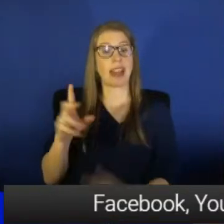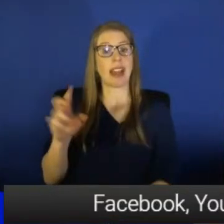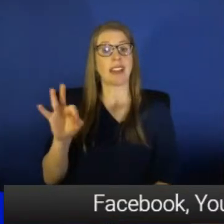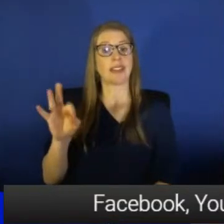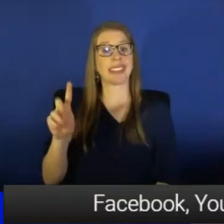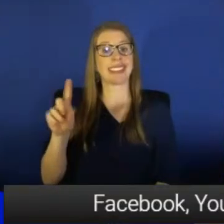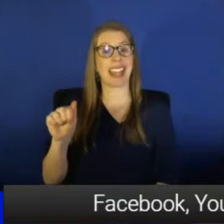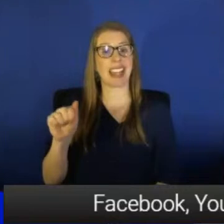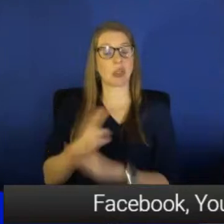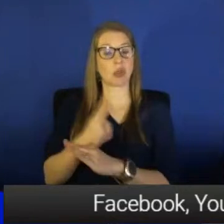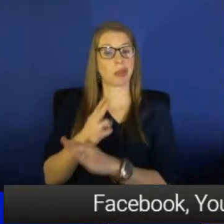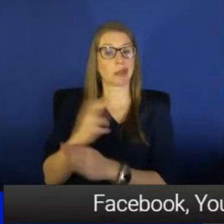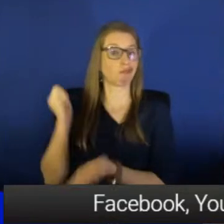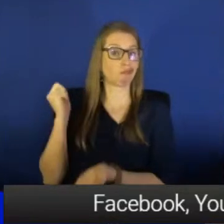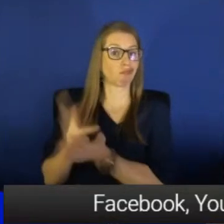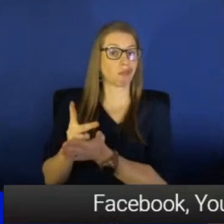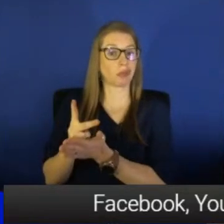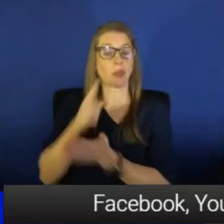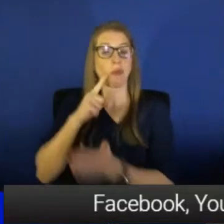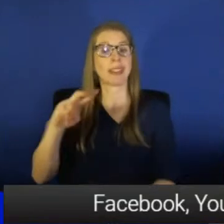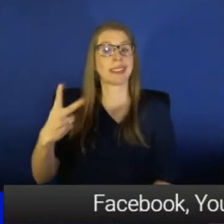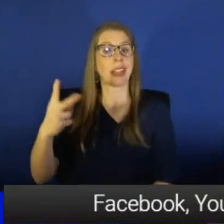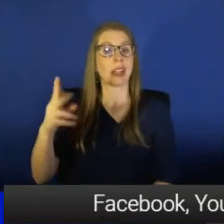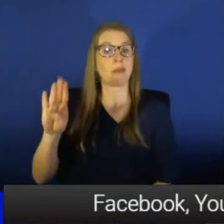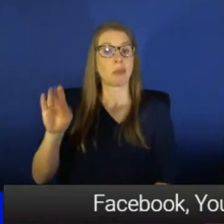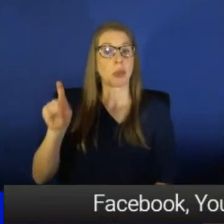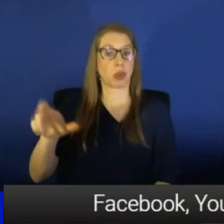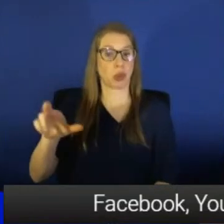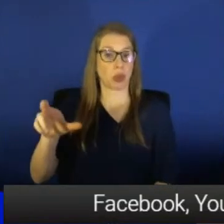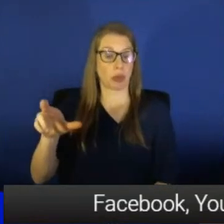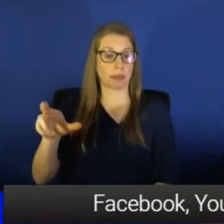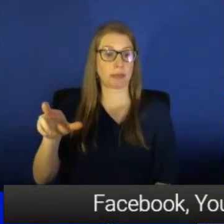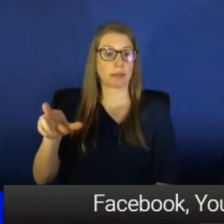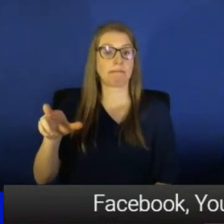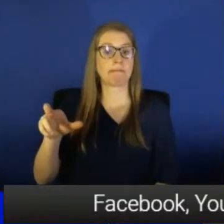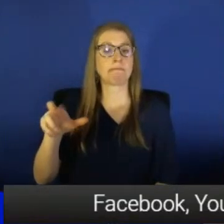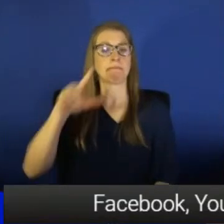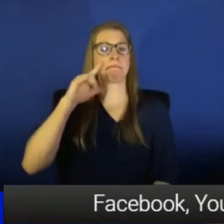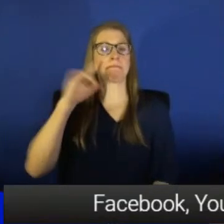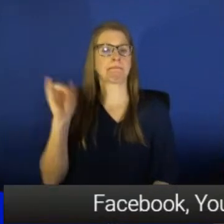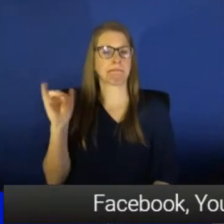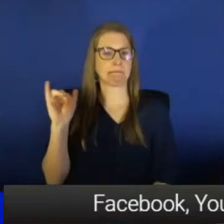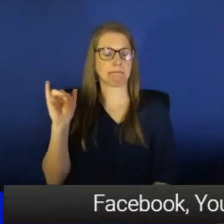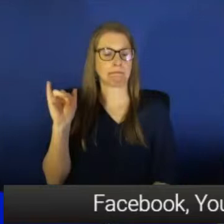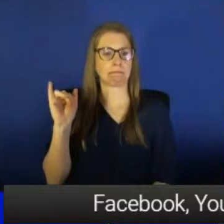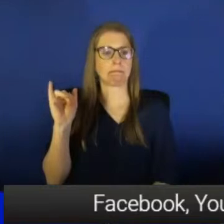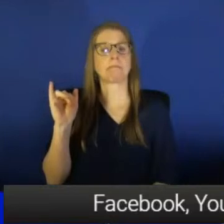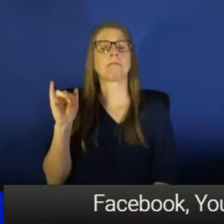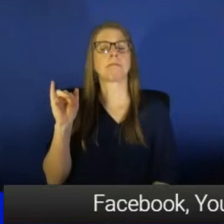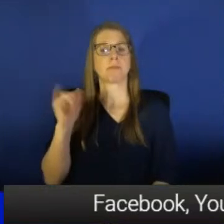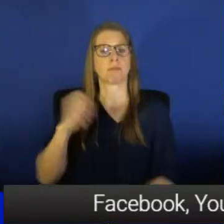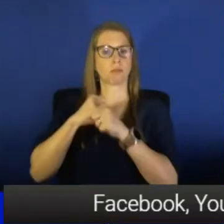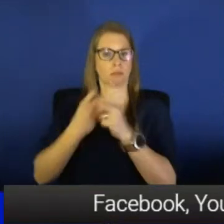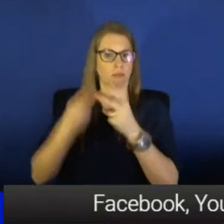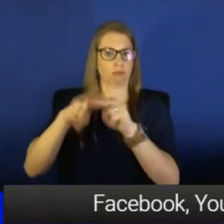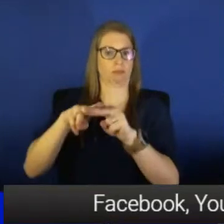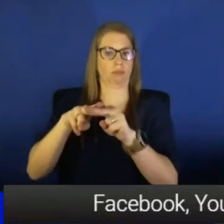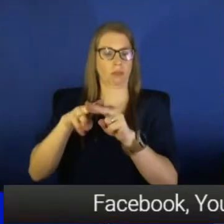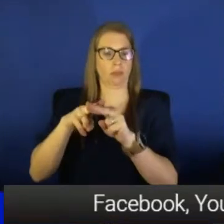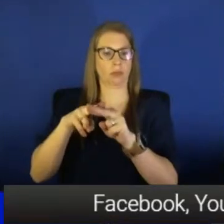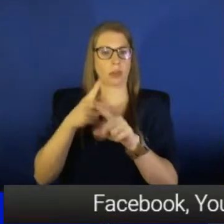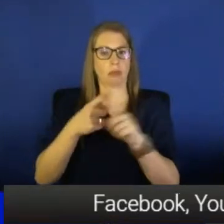to okay that second booster dose, because it looked like it did have increased protection against